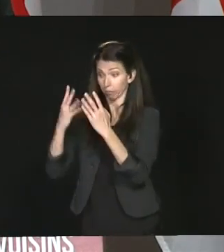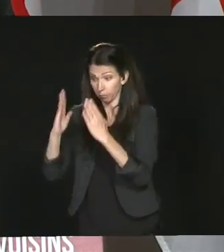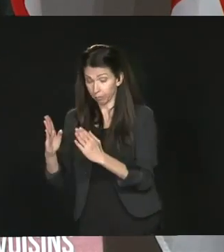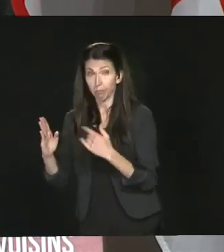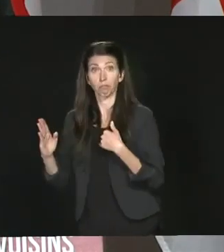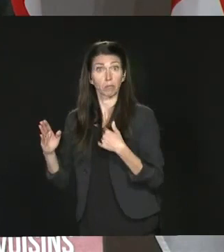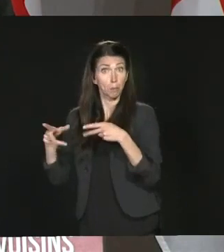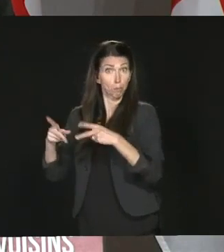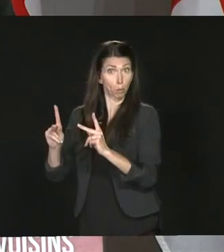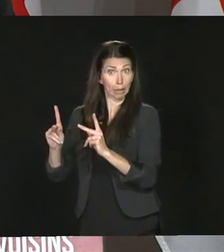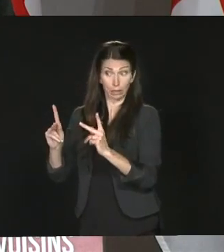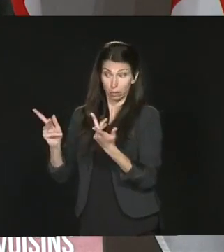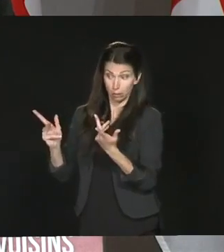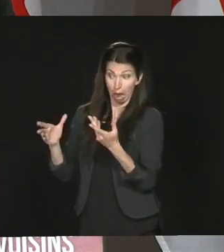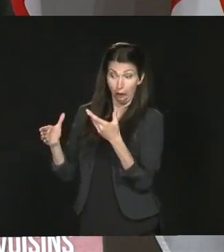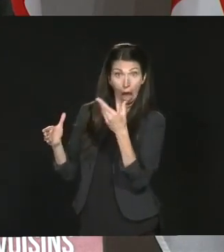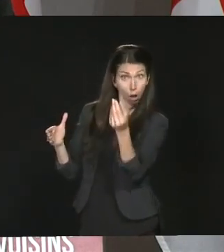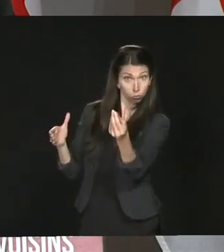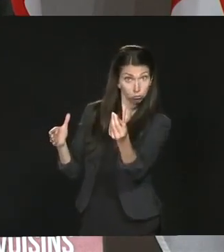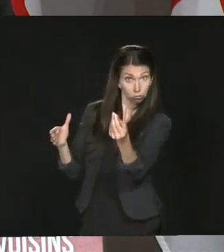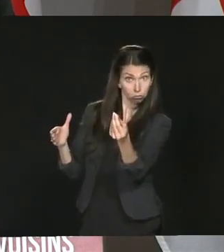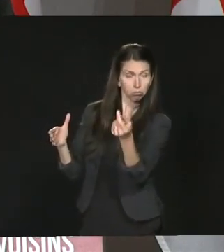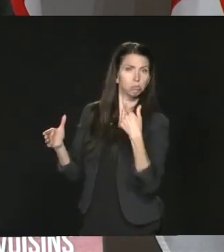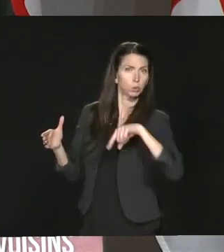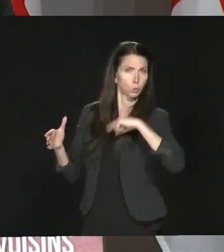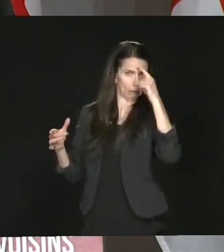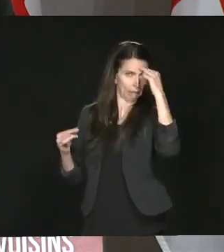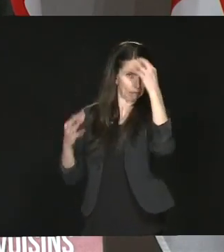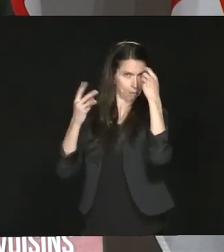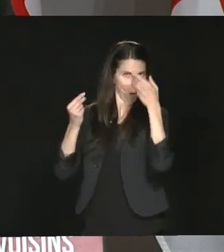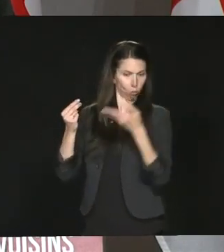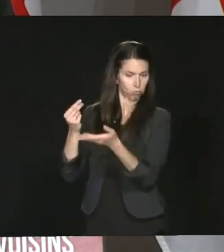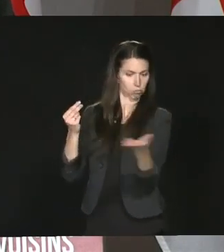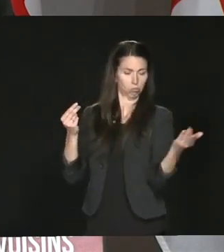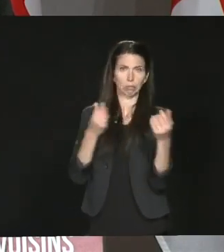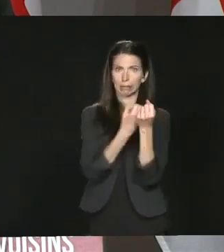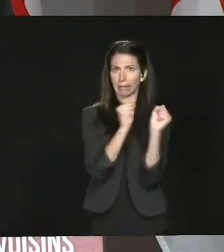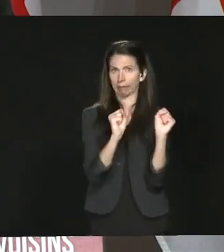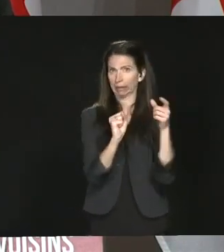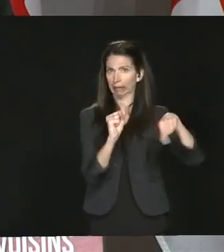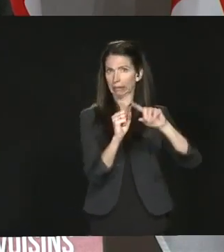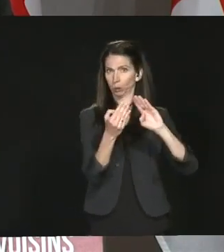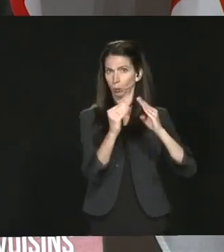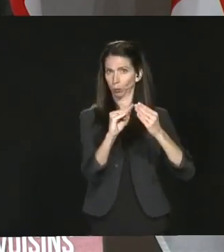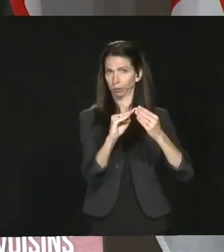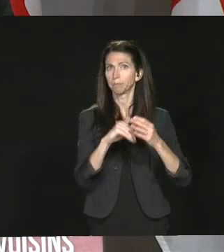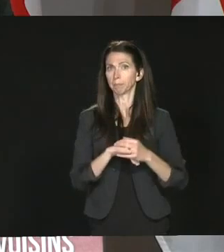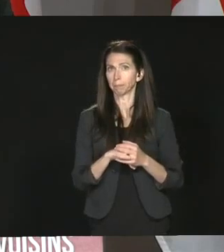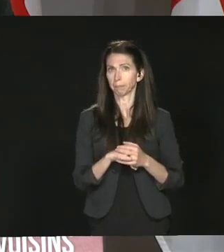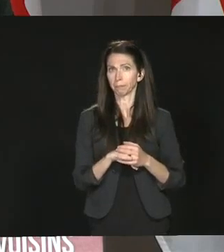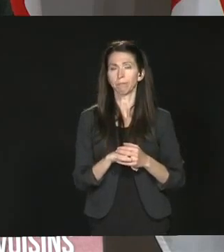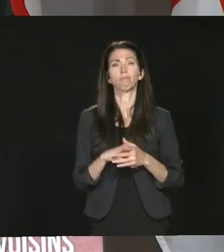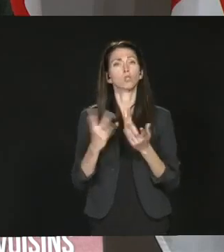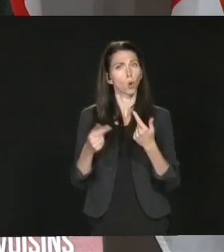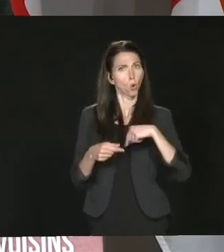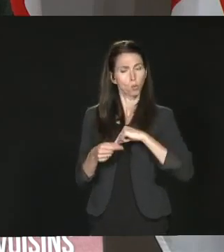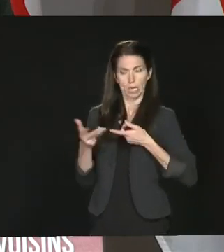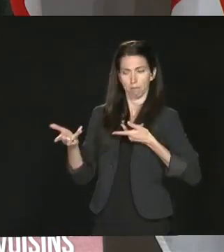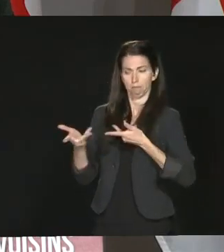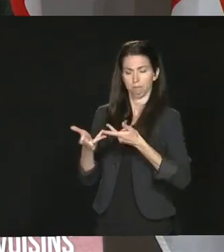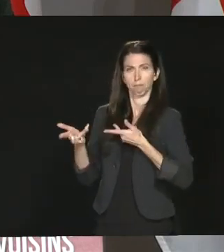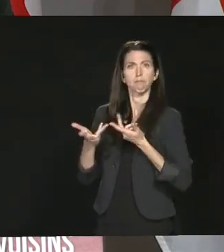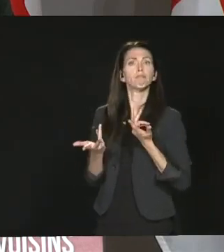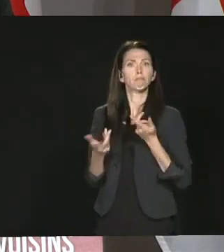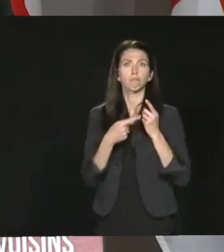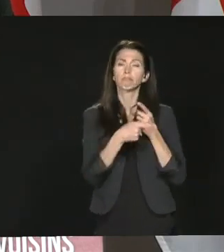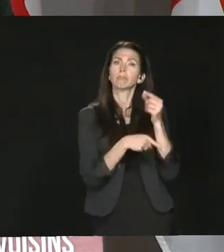safety. And I know we work very closely with the Canada Correction Services, as well as